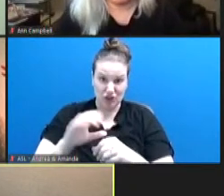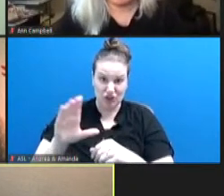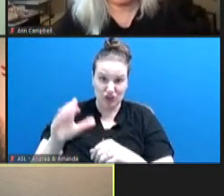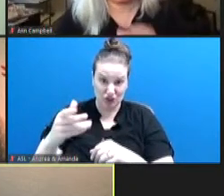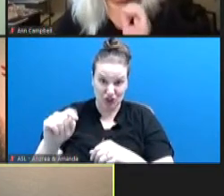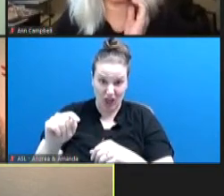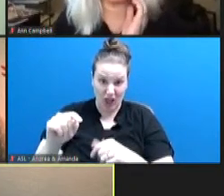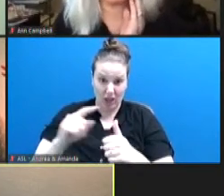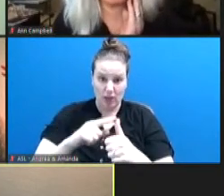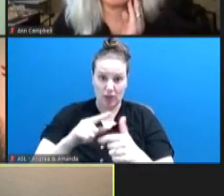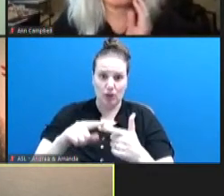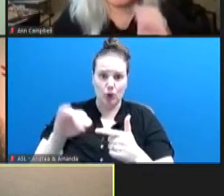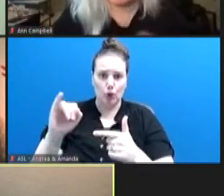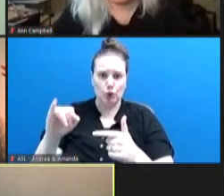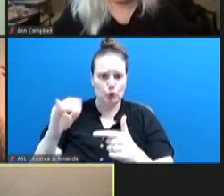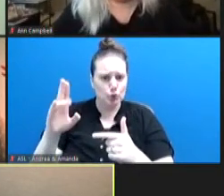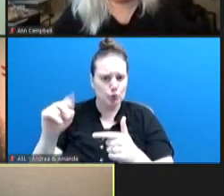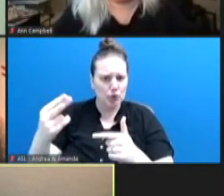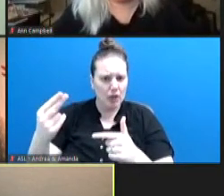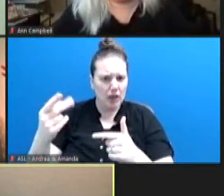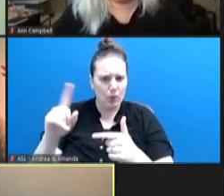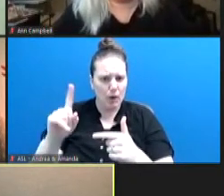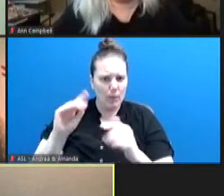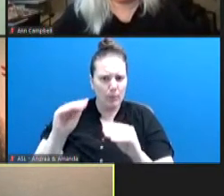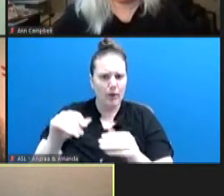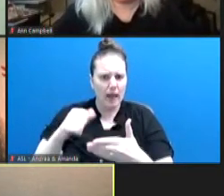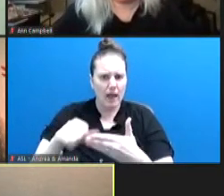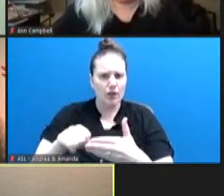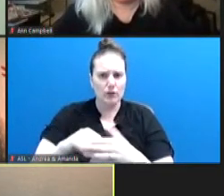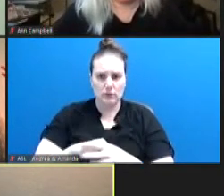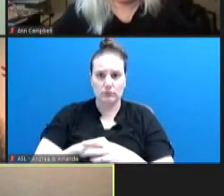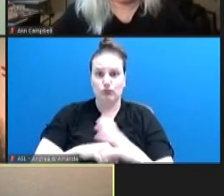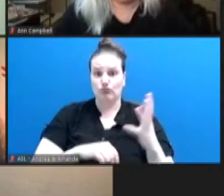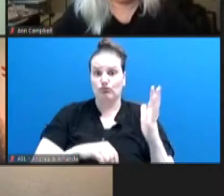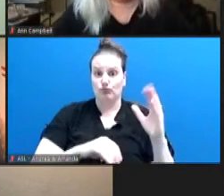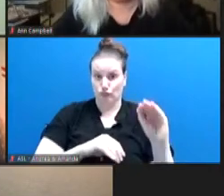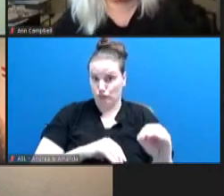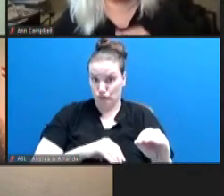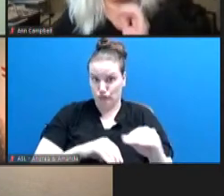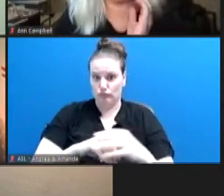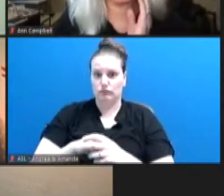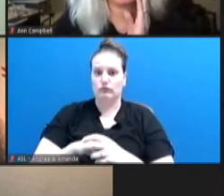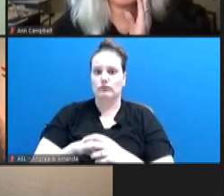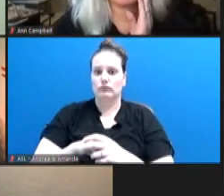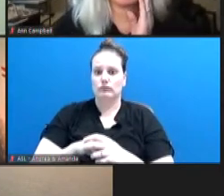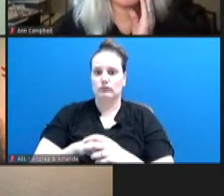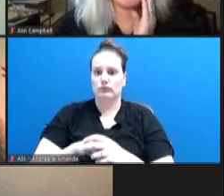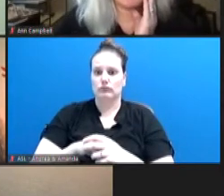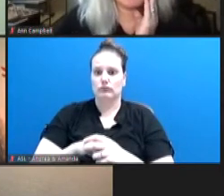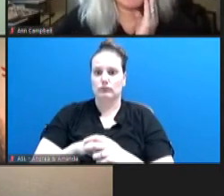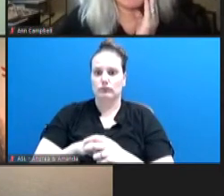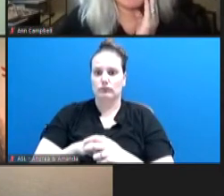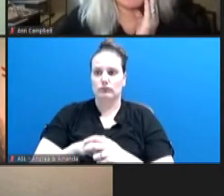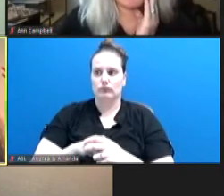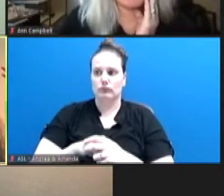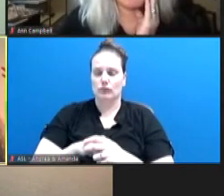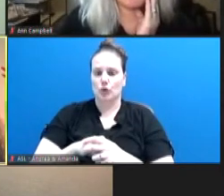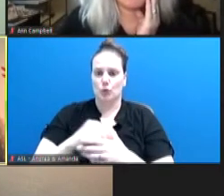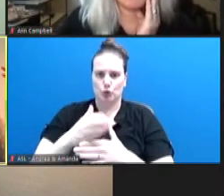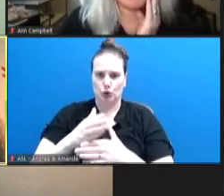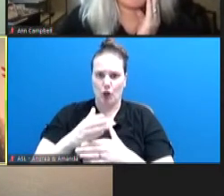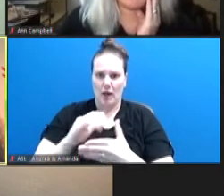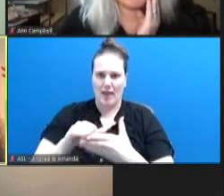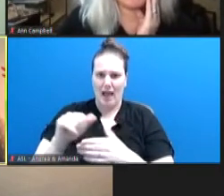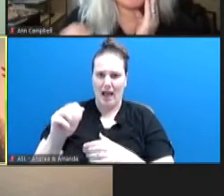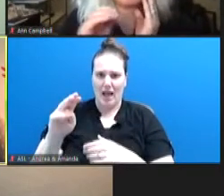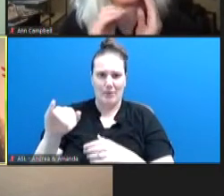Judith, or where are we going to put the letter? It is in chat now. Okay, well, we're not on the chat. Yeah, and are you just sharing it, Amy, because we're